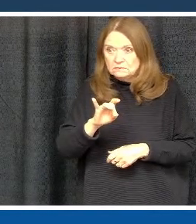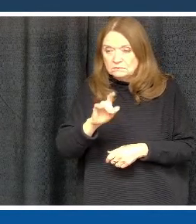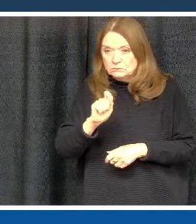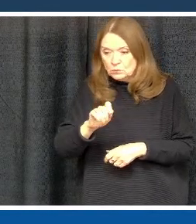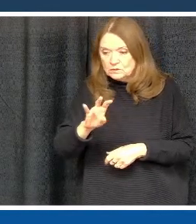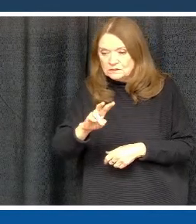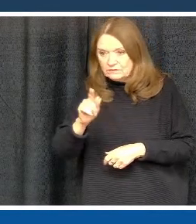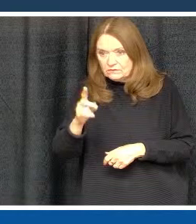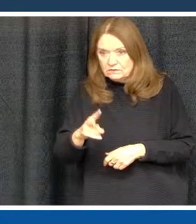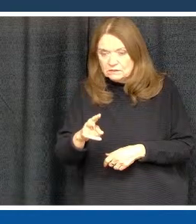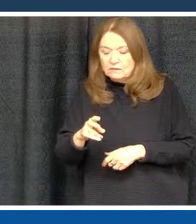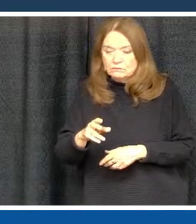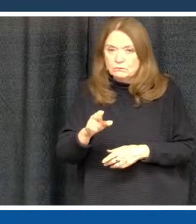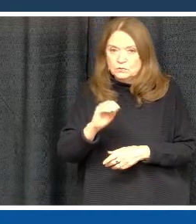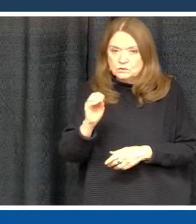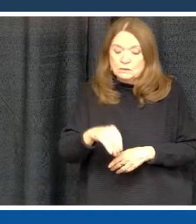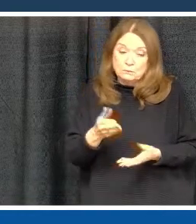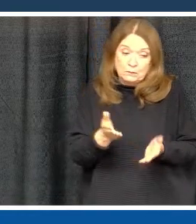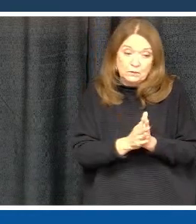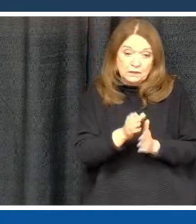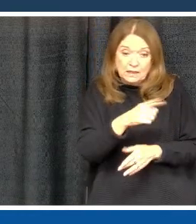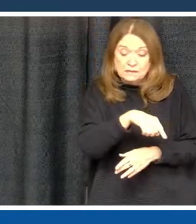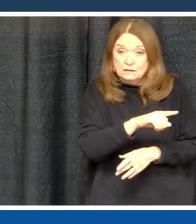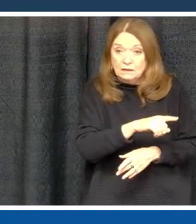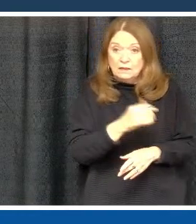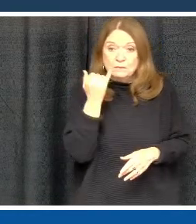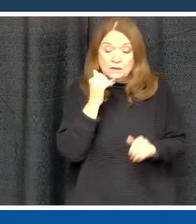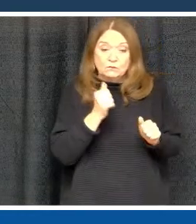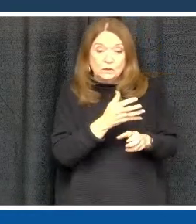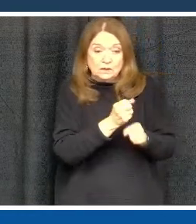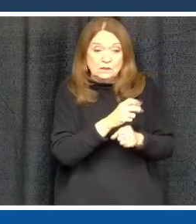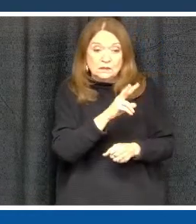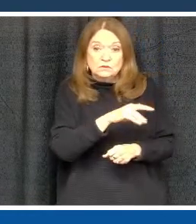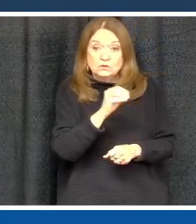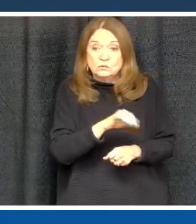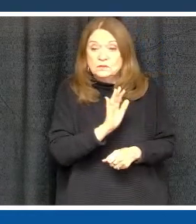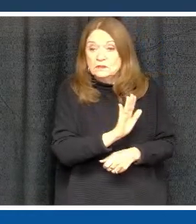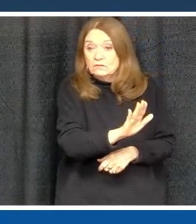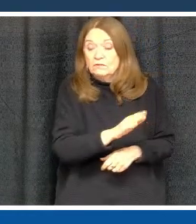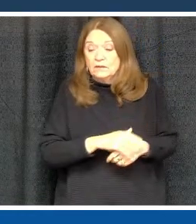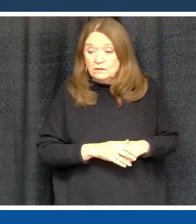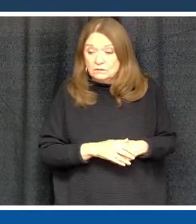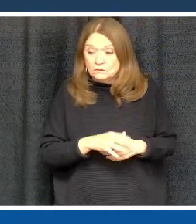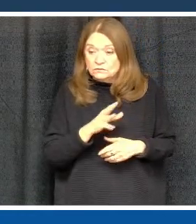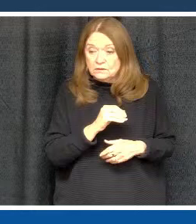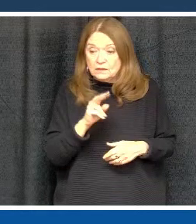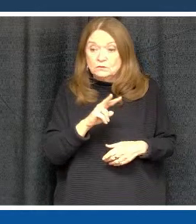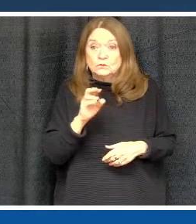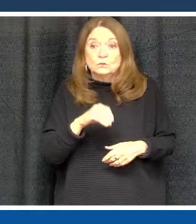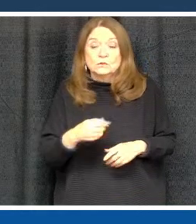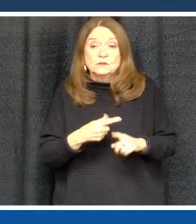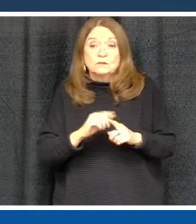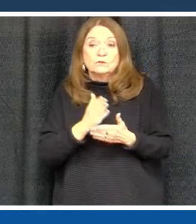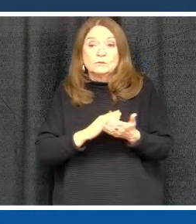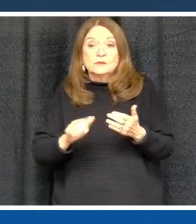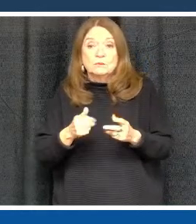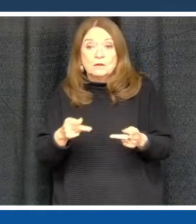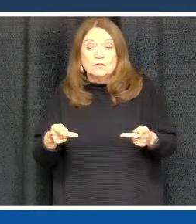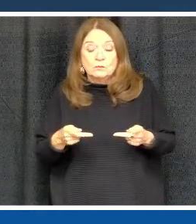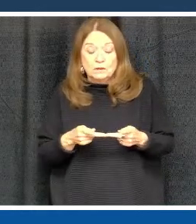what's collected. And maybe we can ask them if we can get 2% of theirs and 2% from some other